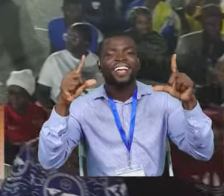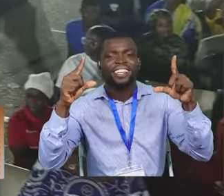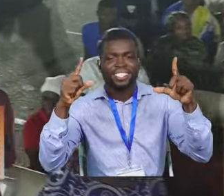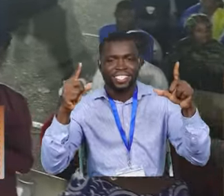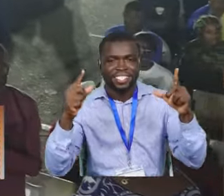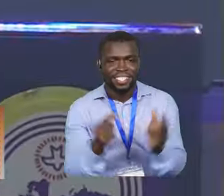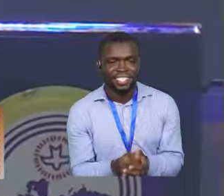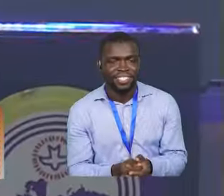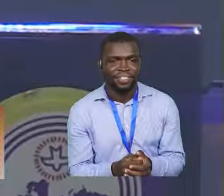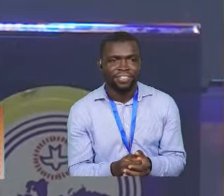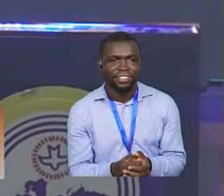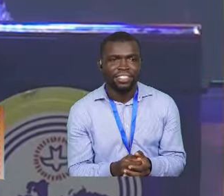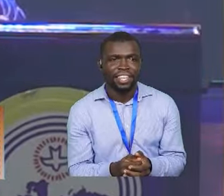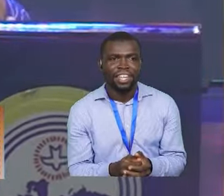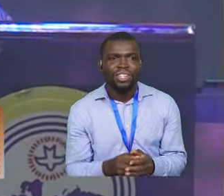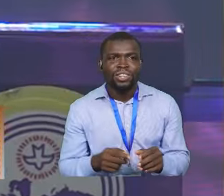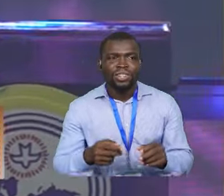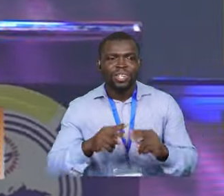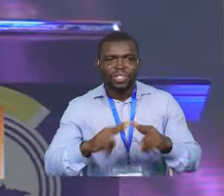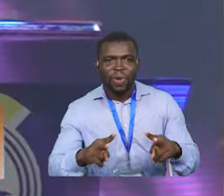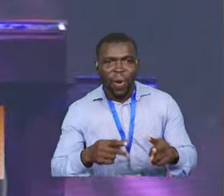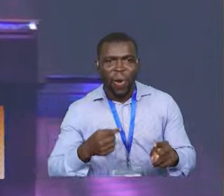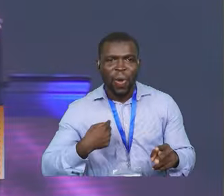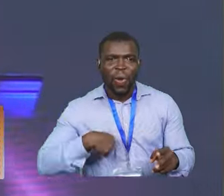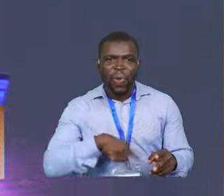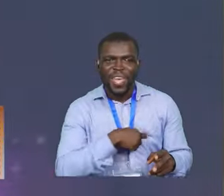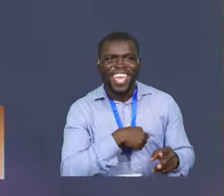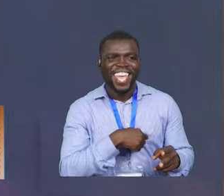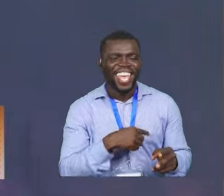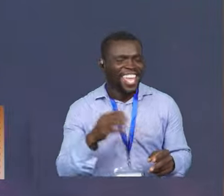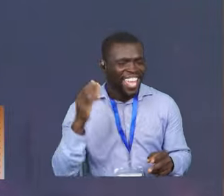and then we hear that he's singing.